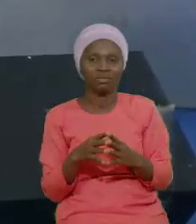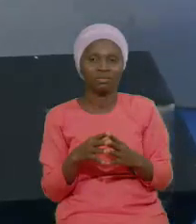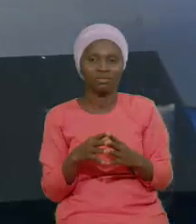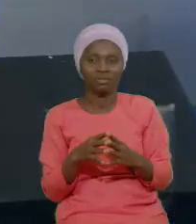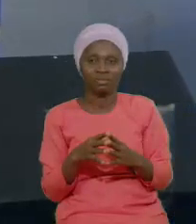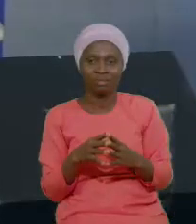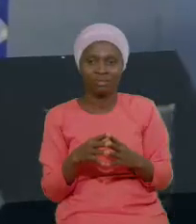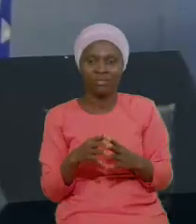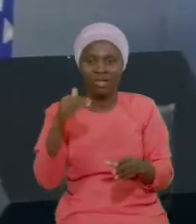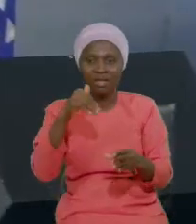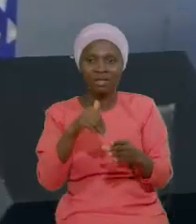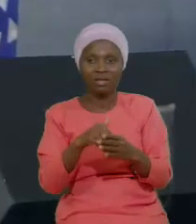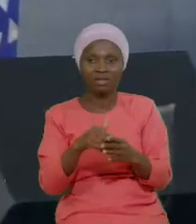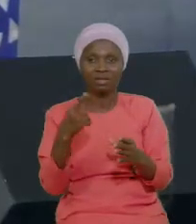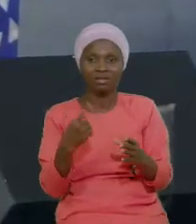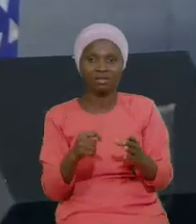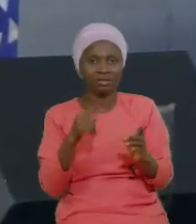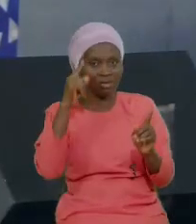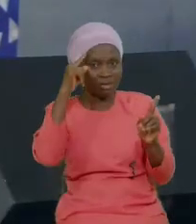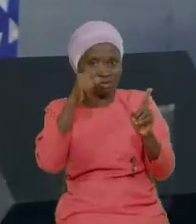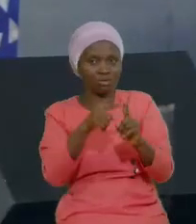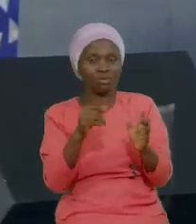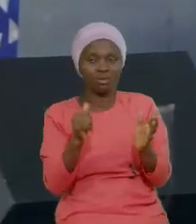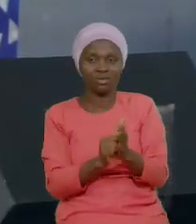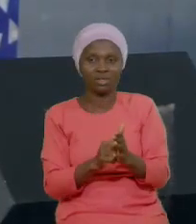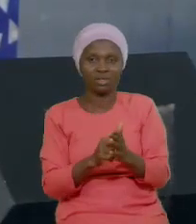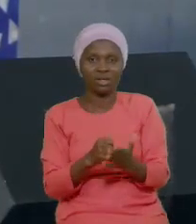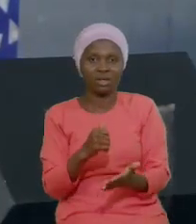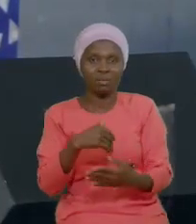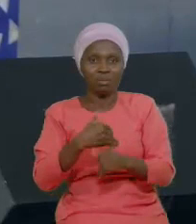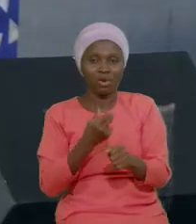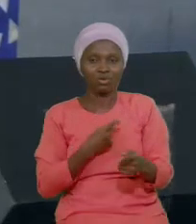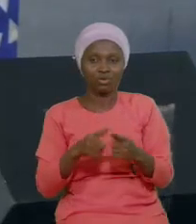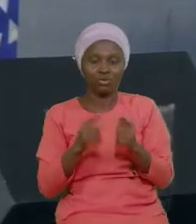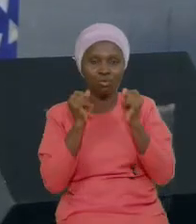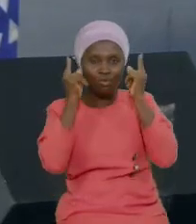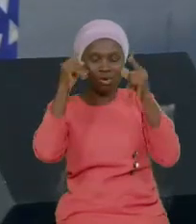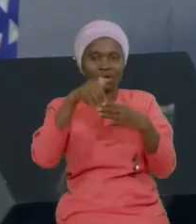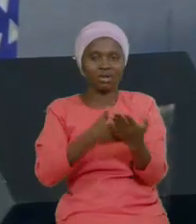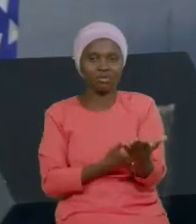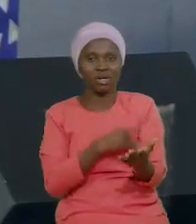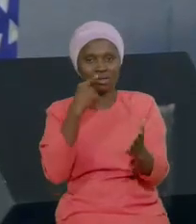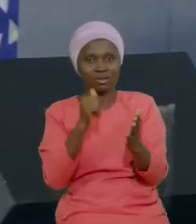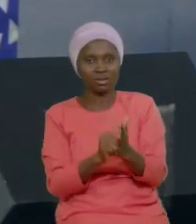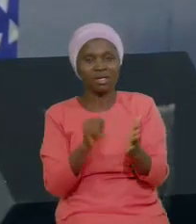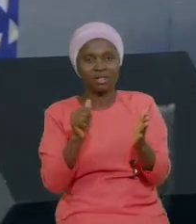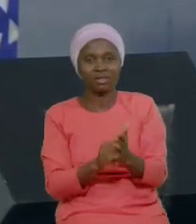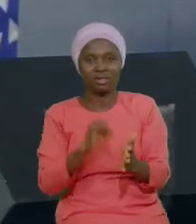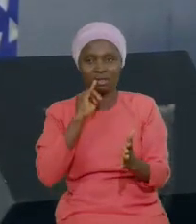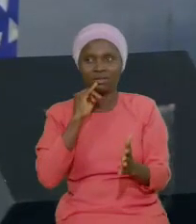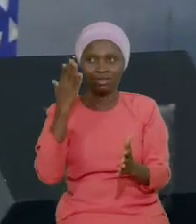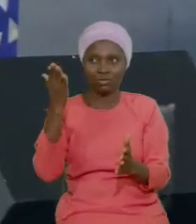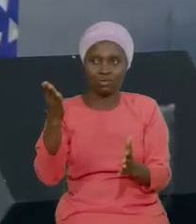It's the goal that makes us wake up in the morning and we say, that's where I'm going.